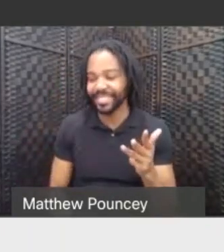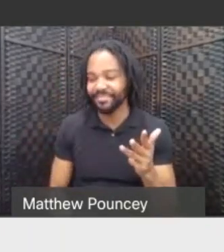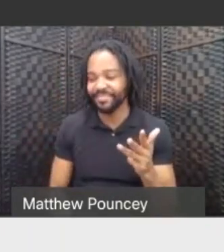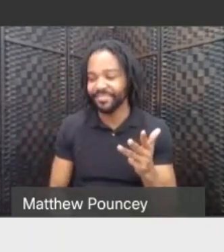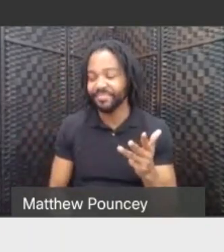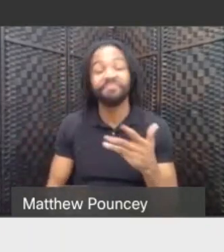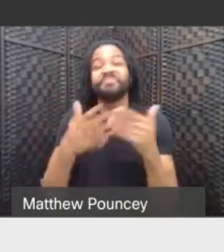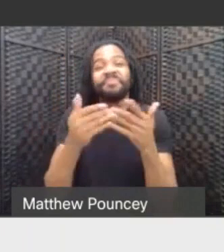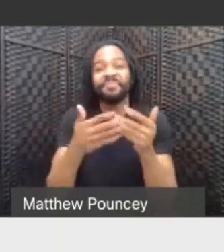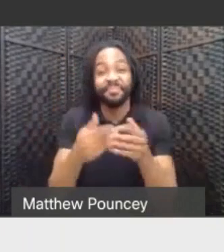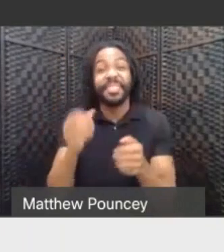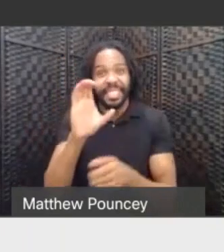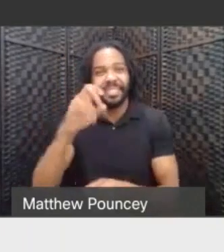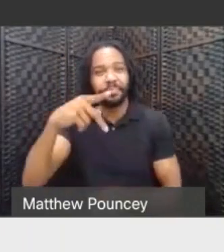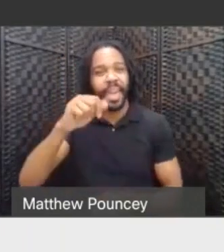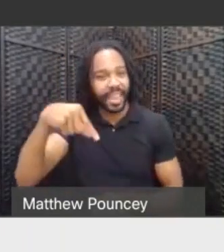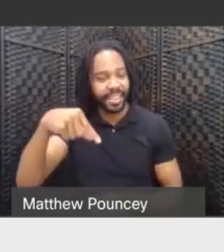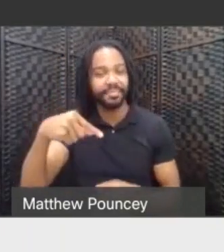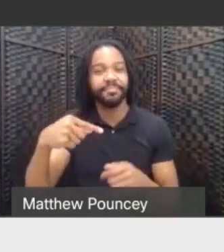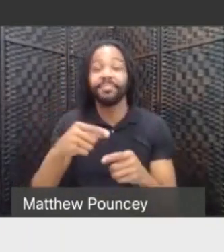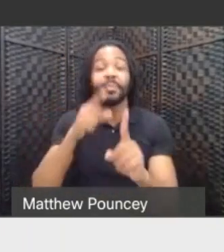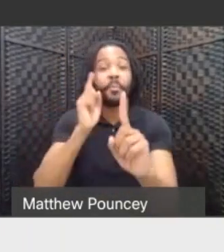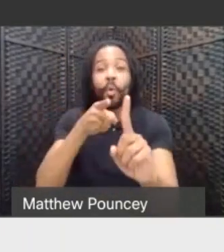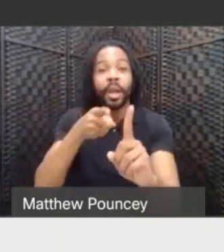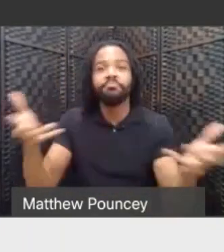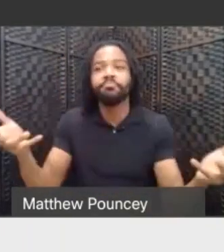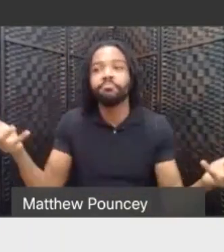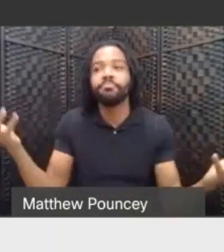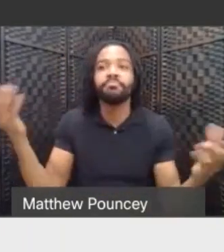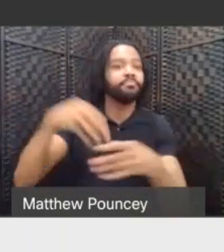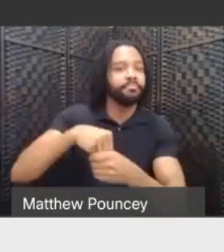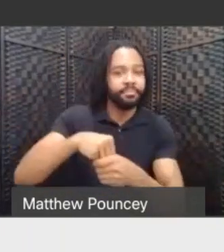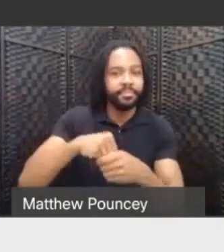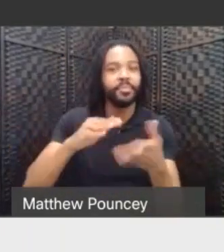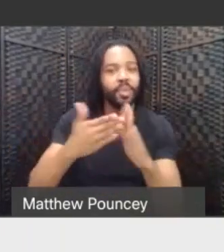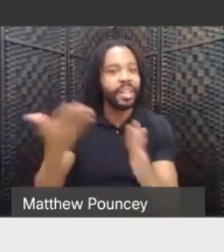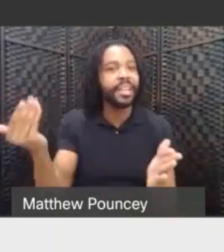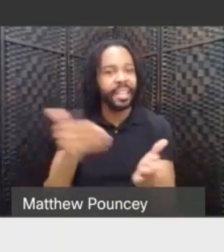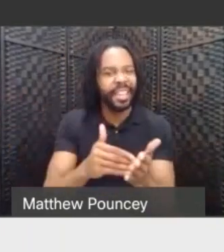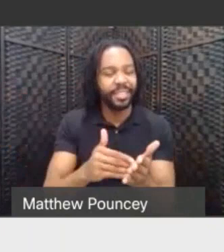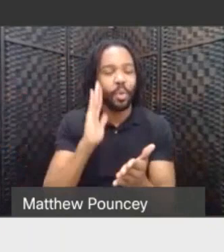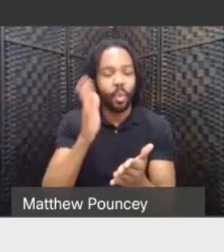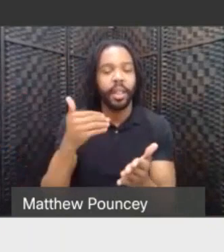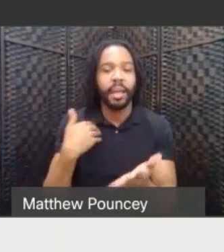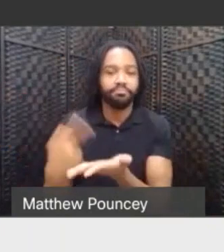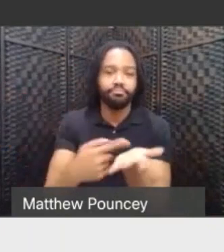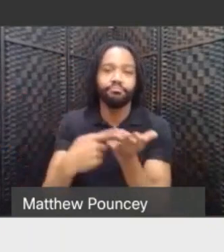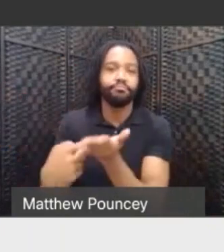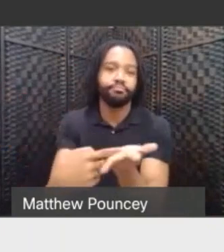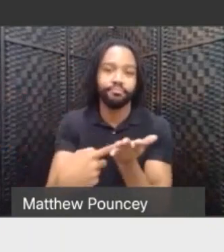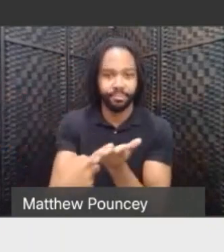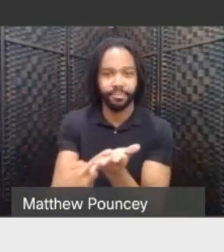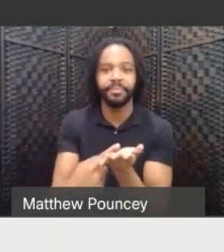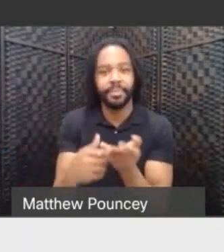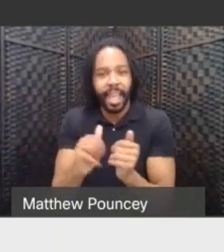But at any rate, this is about re-engaging people in the community. And so we will pull that group back together and really talk about